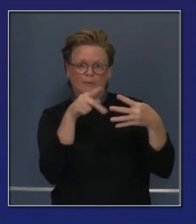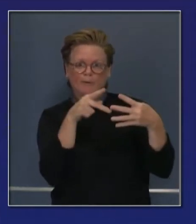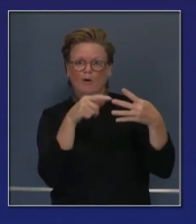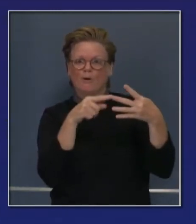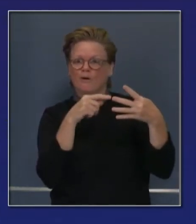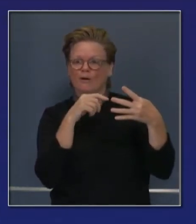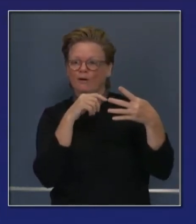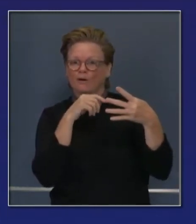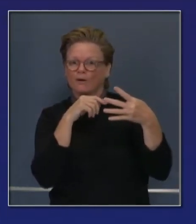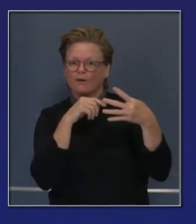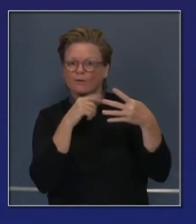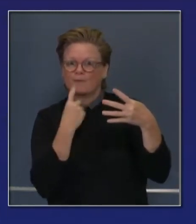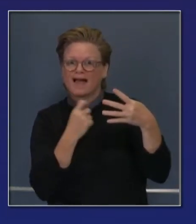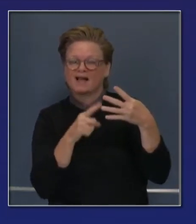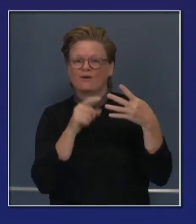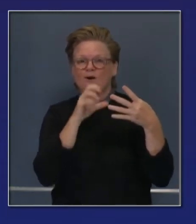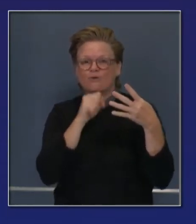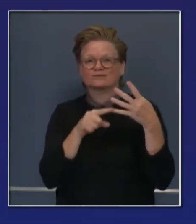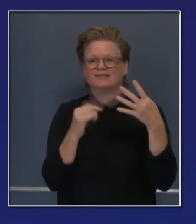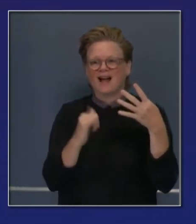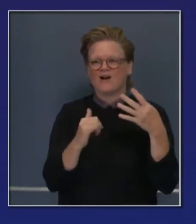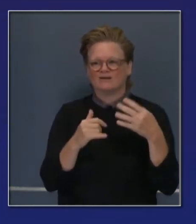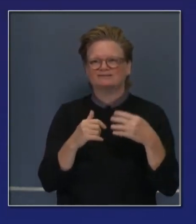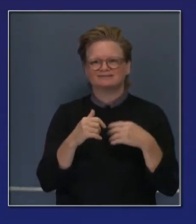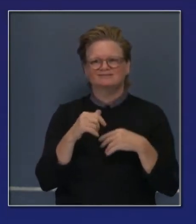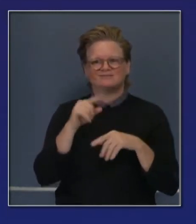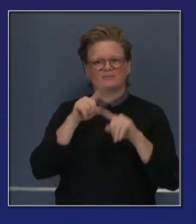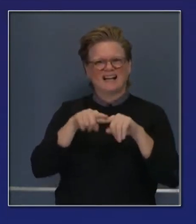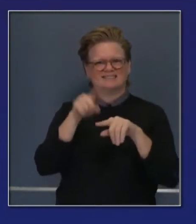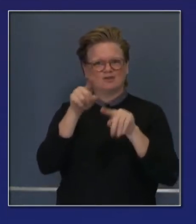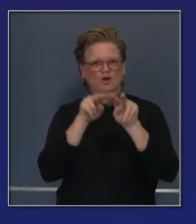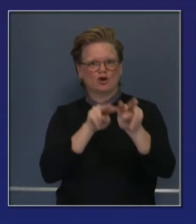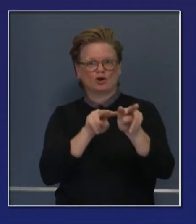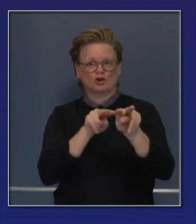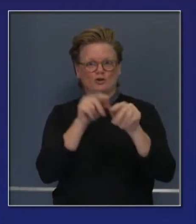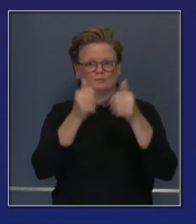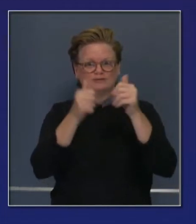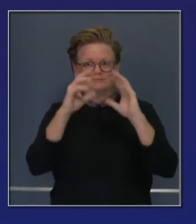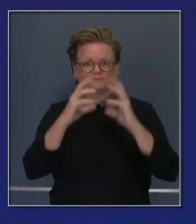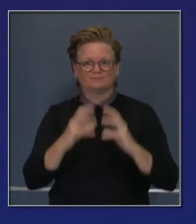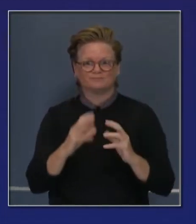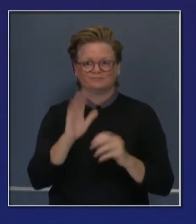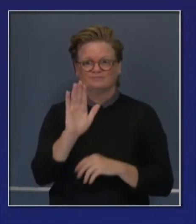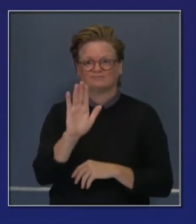barbershops, based upon these new tiers, even in this widespread, this purple